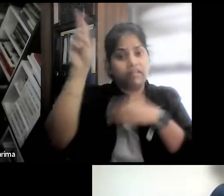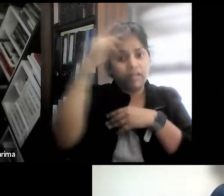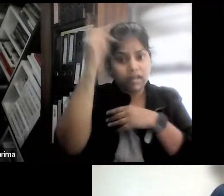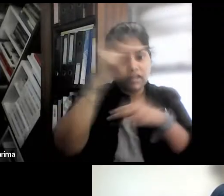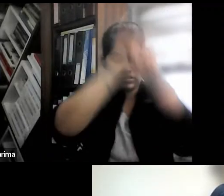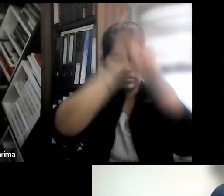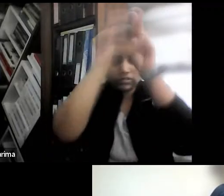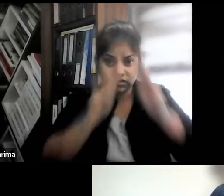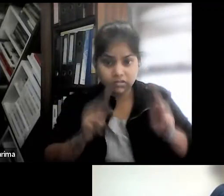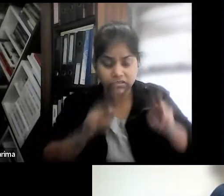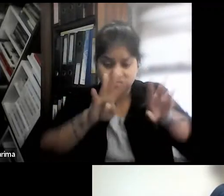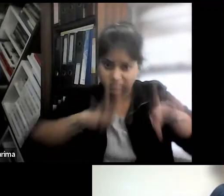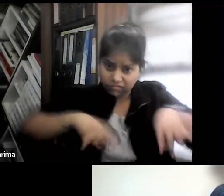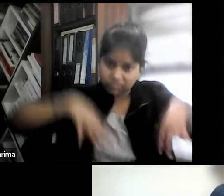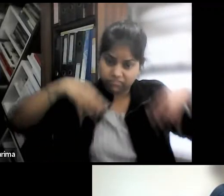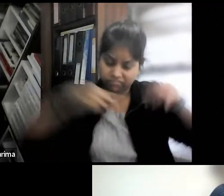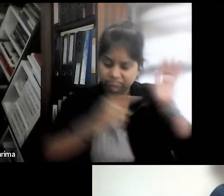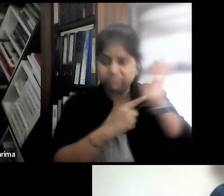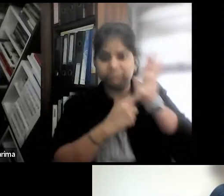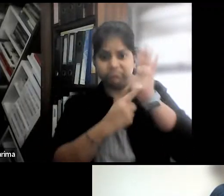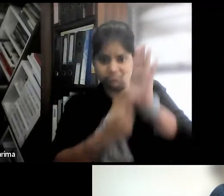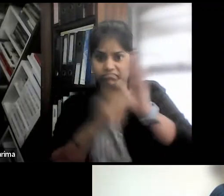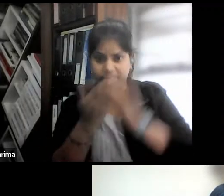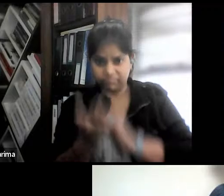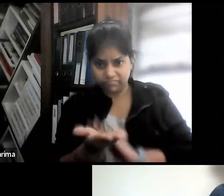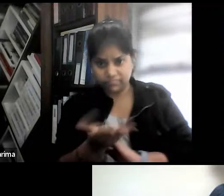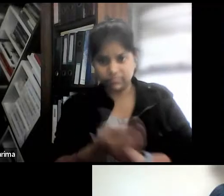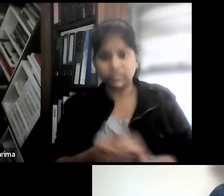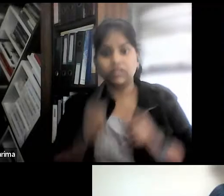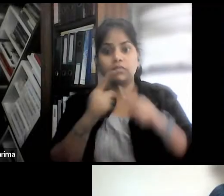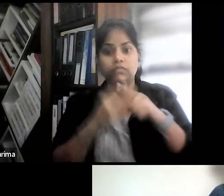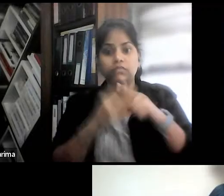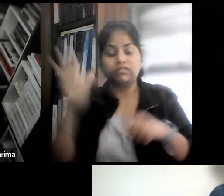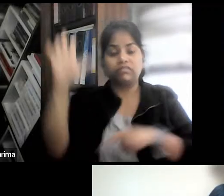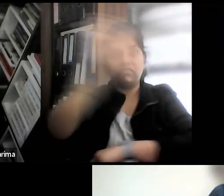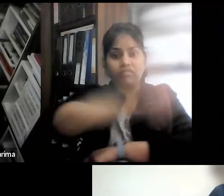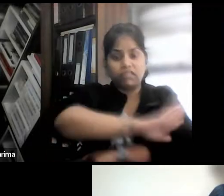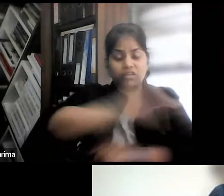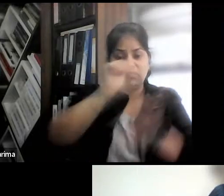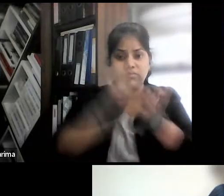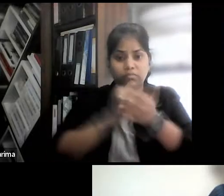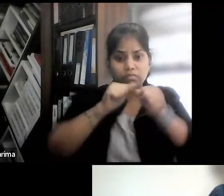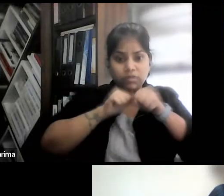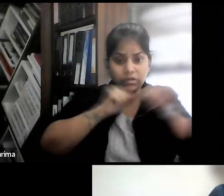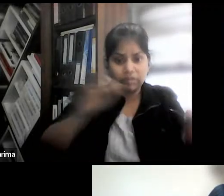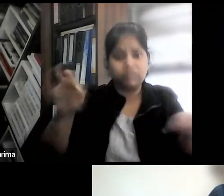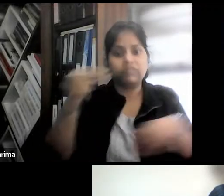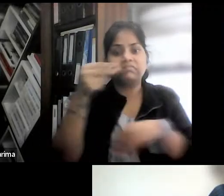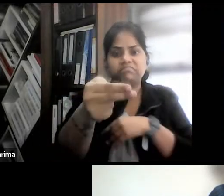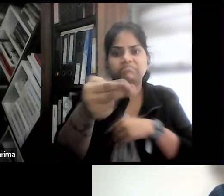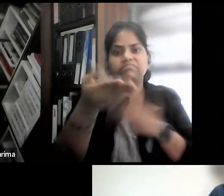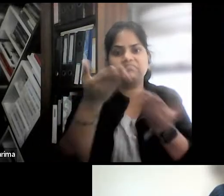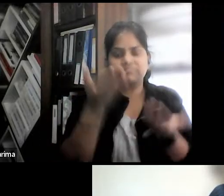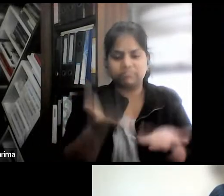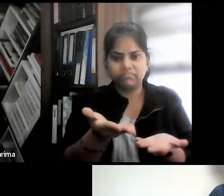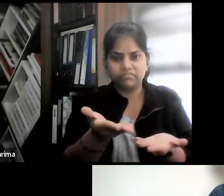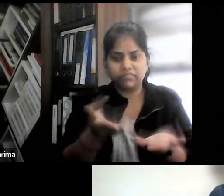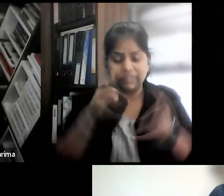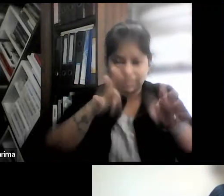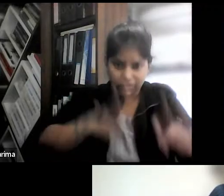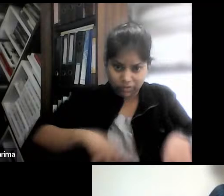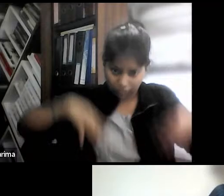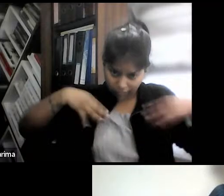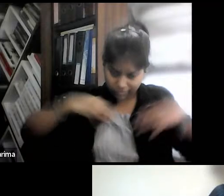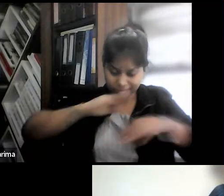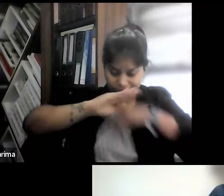conferences, and has 5 publications to her name. So after the conference, we all must go and check